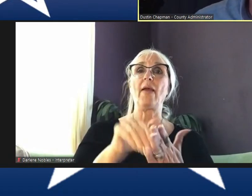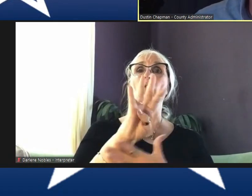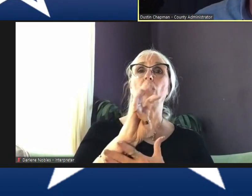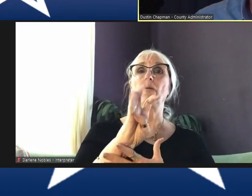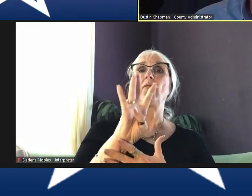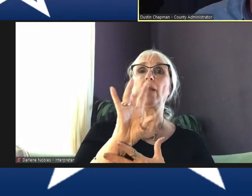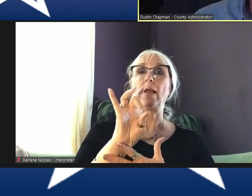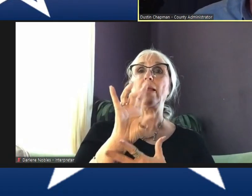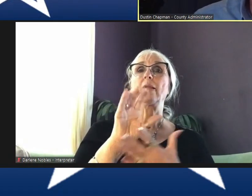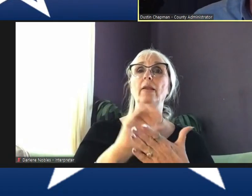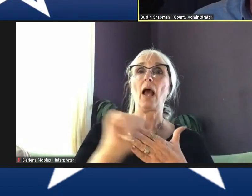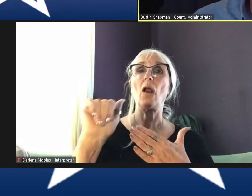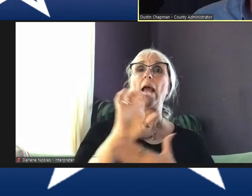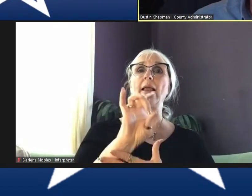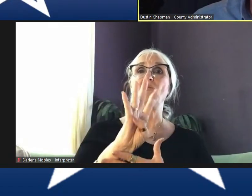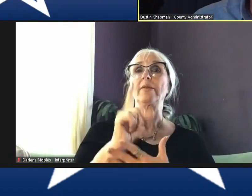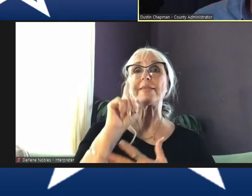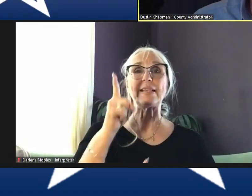$316,448.84.